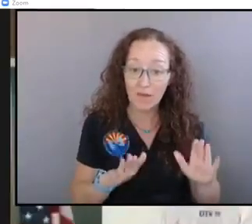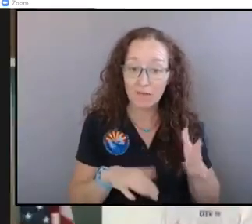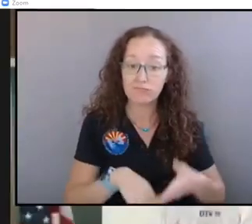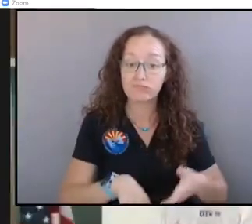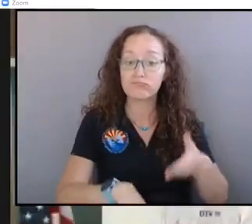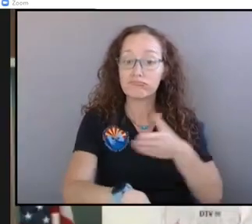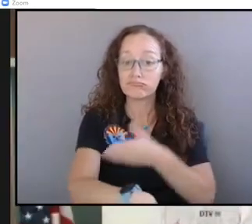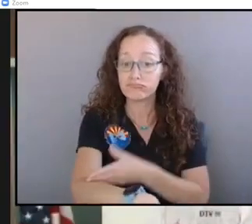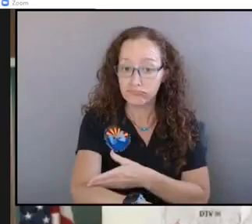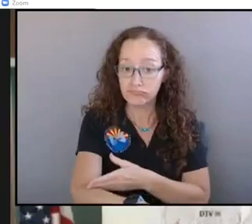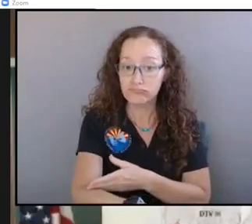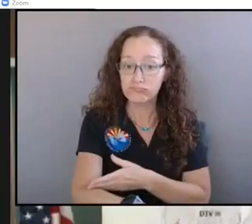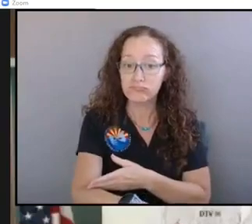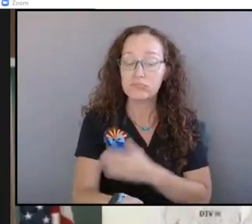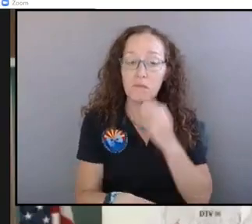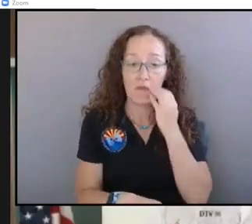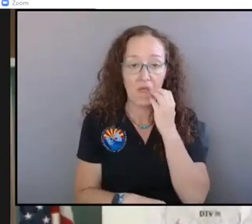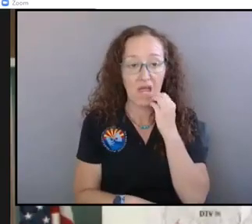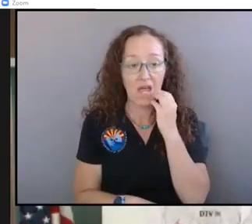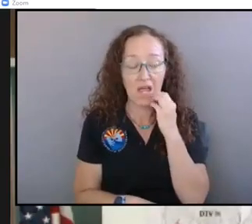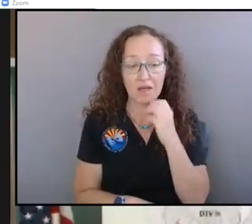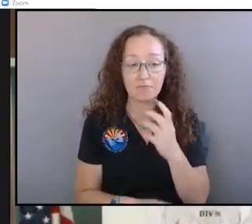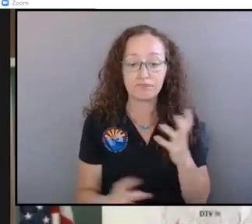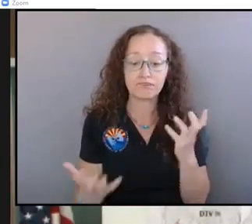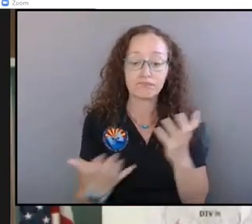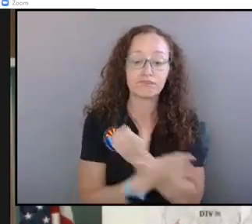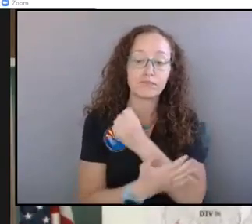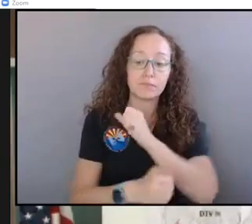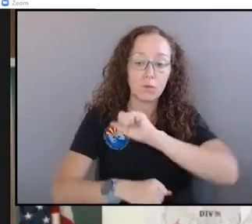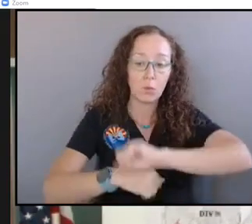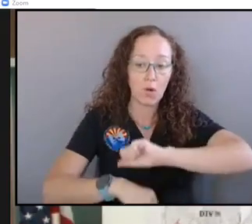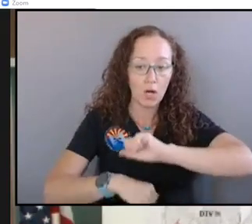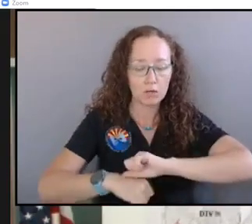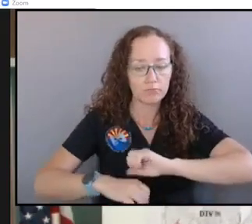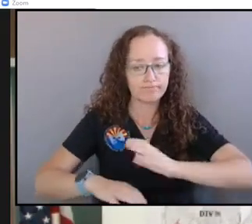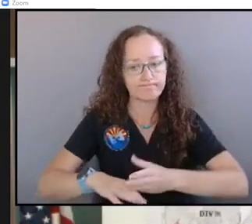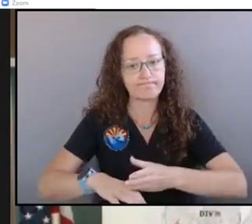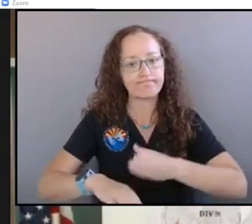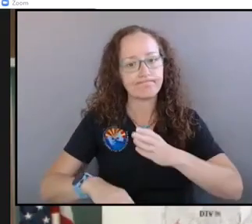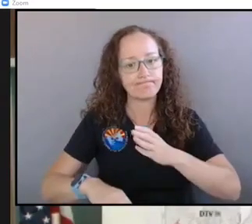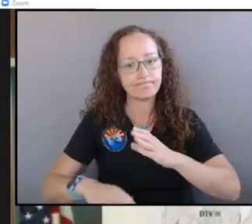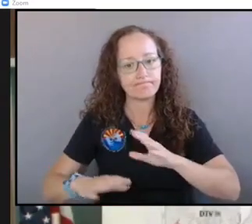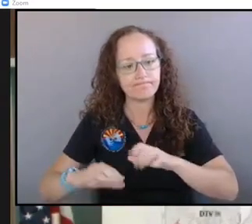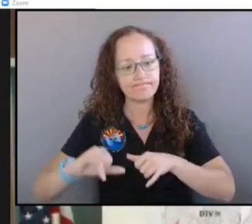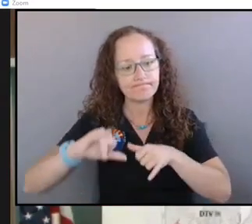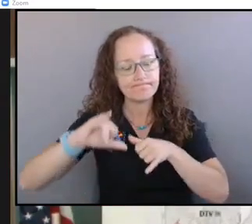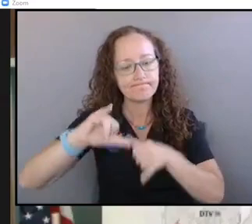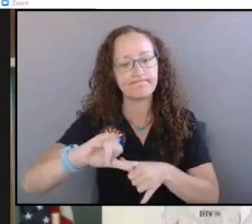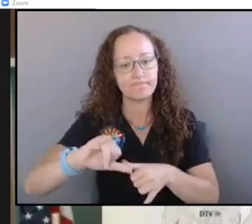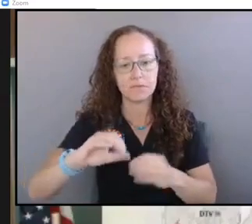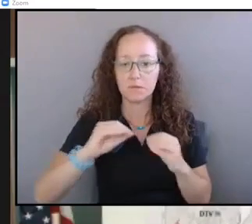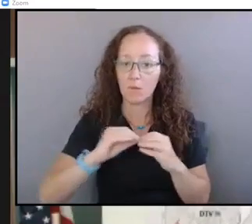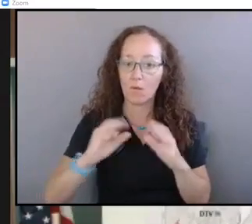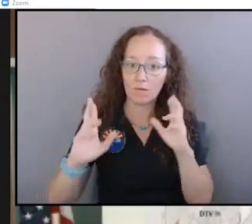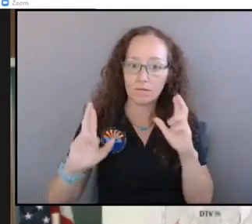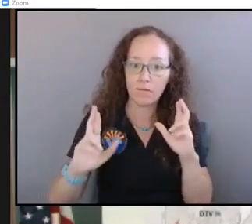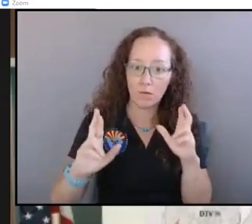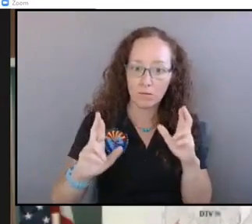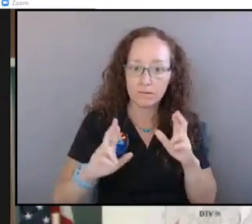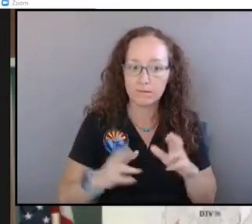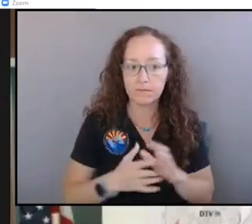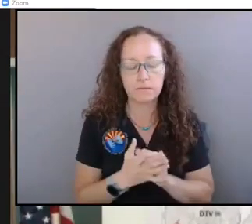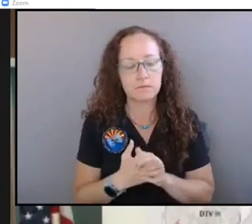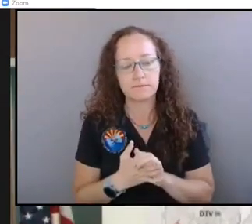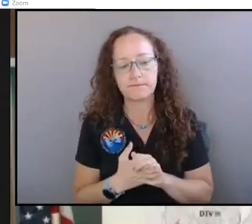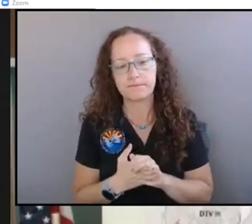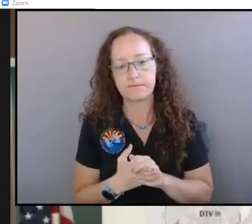better weather for them to make some big impacts on this fire and hopefully finally get it under some kind of control, especially on